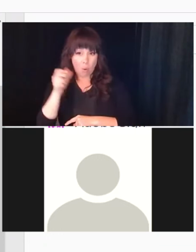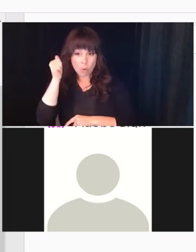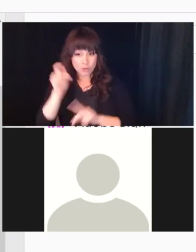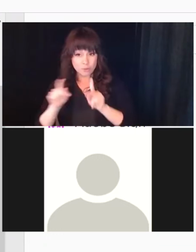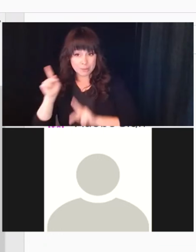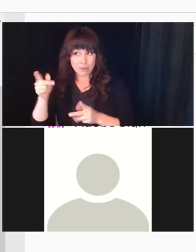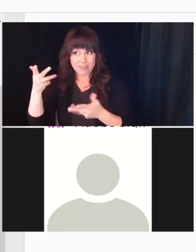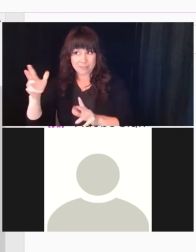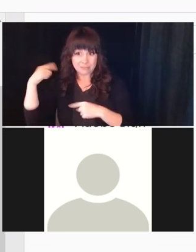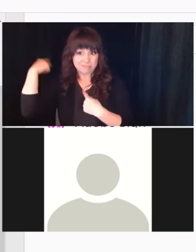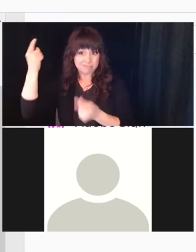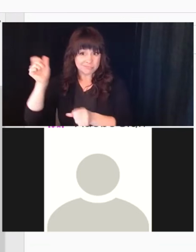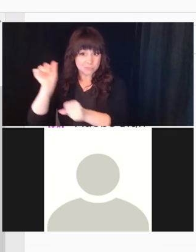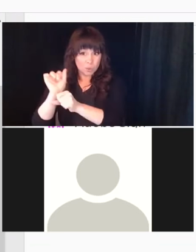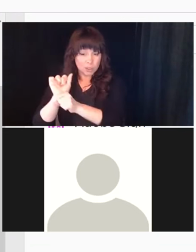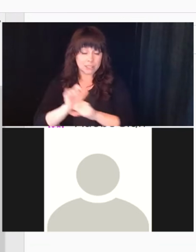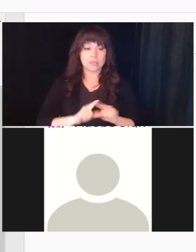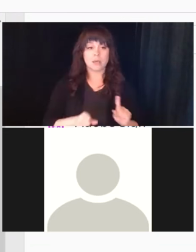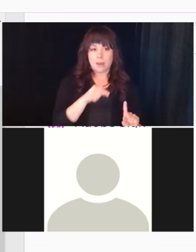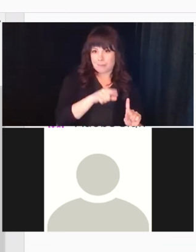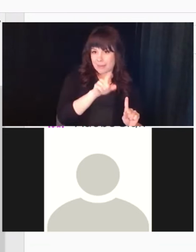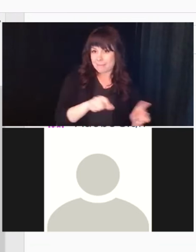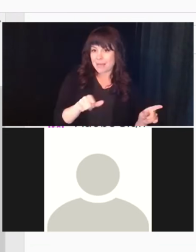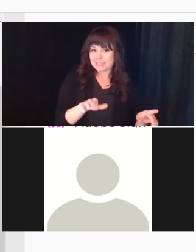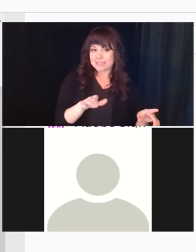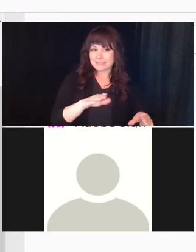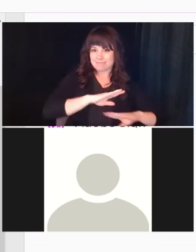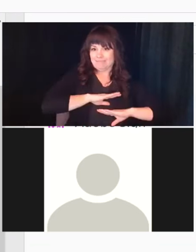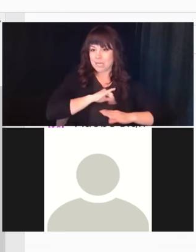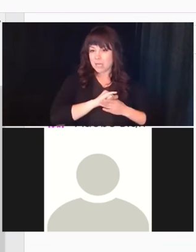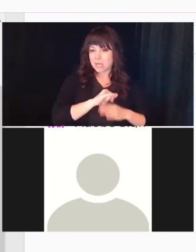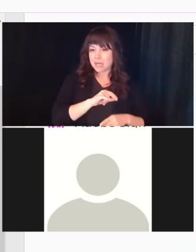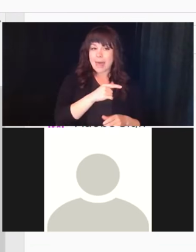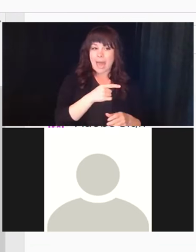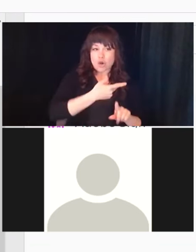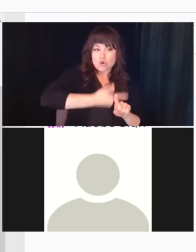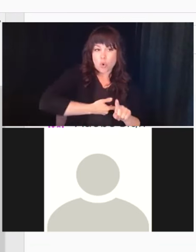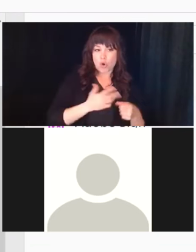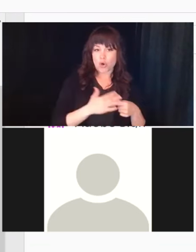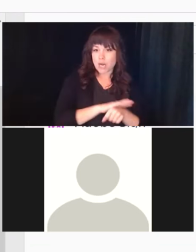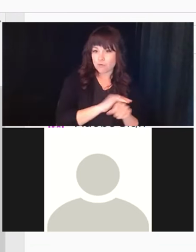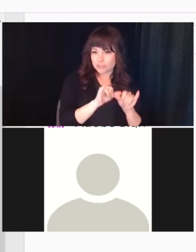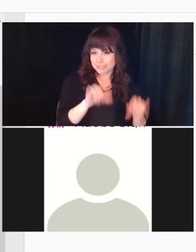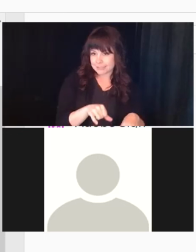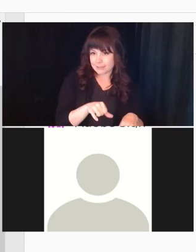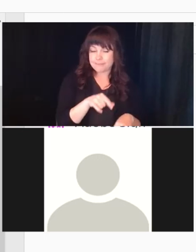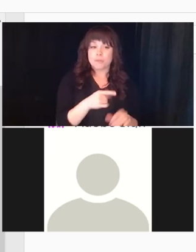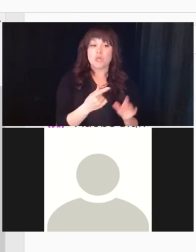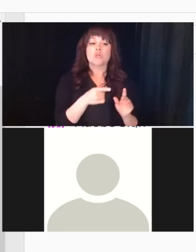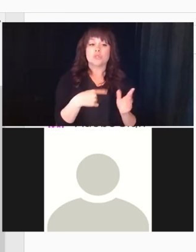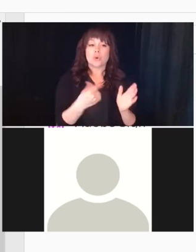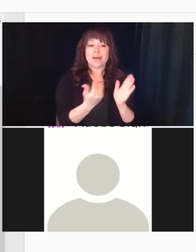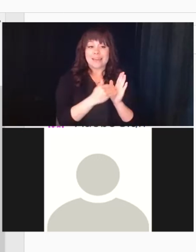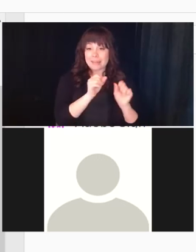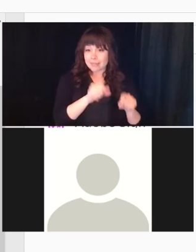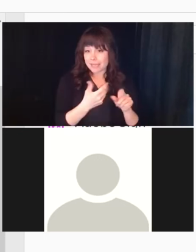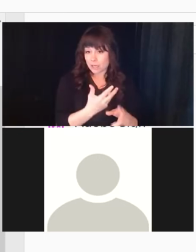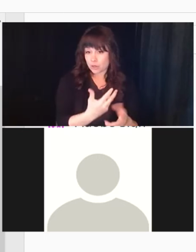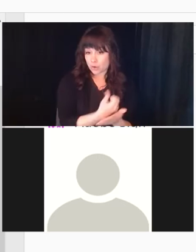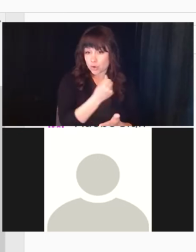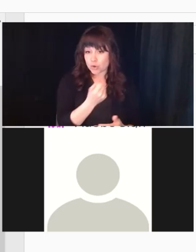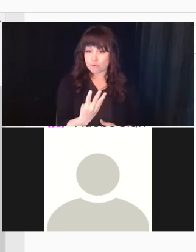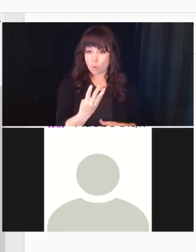be insured through that quarter of coverage system. All right. So again, they can earn four quarters a year. This year, they earn